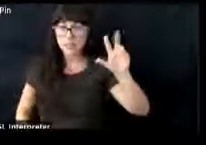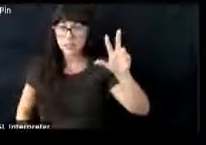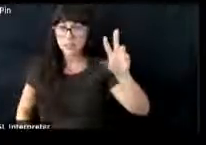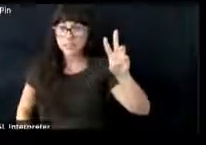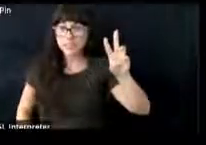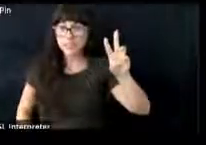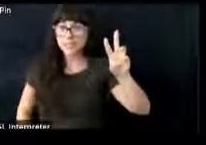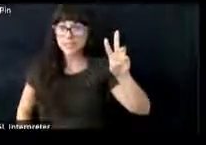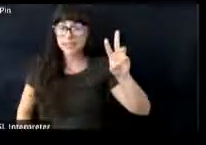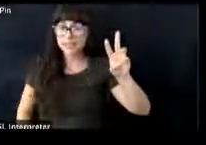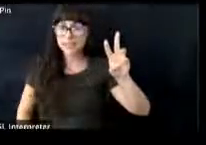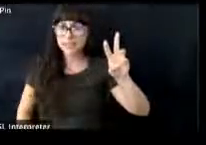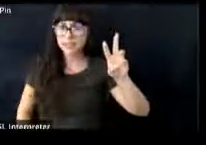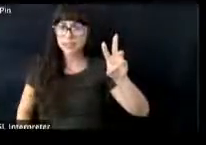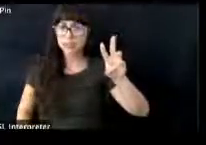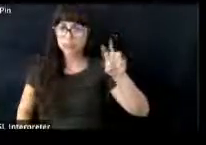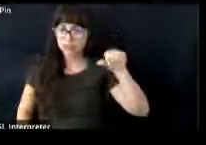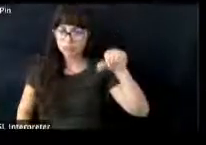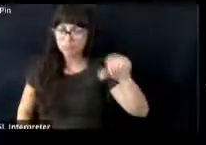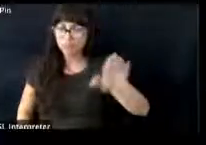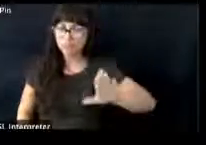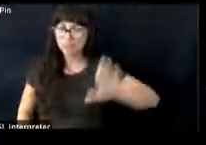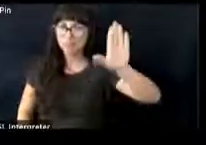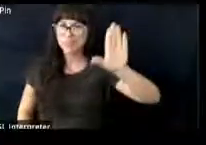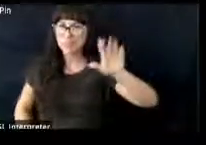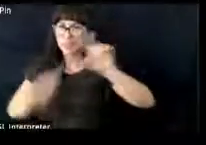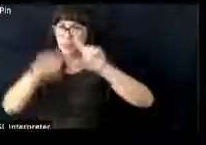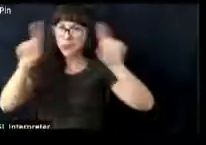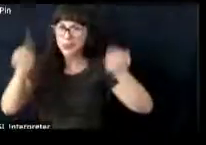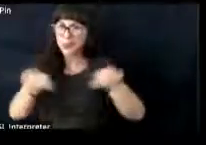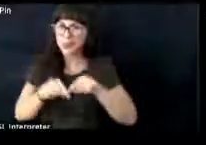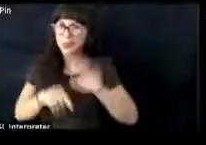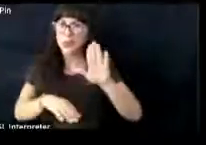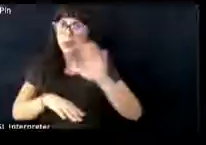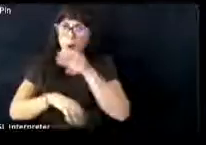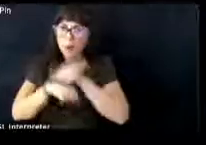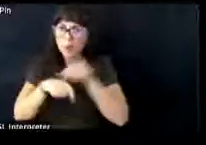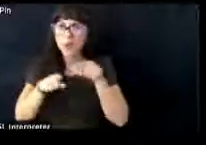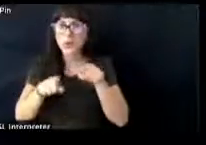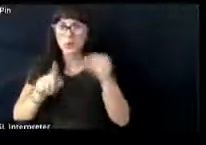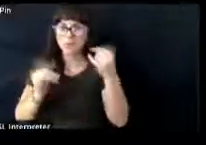036 to use the raise your hand button at the bottom of your screen as you have an appointment during this session.